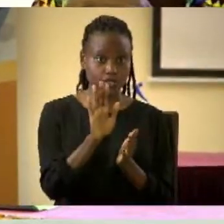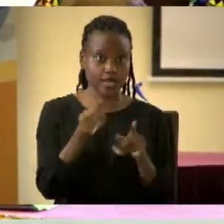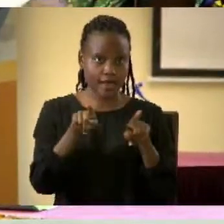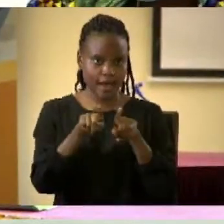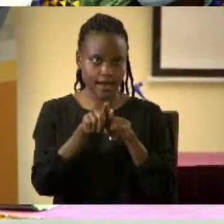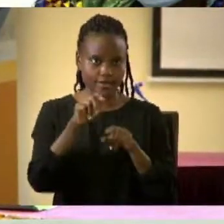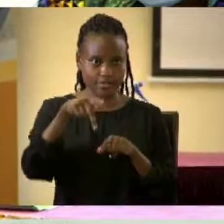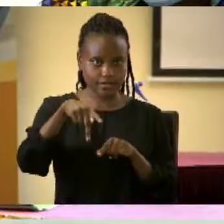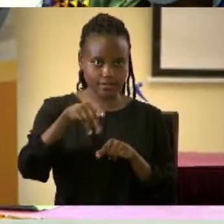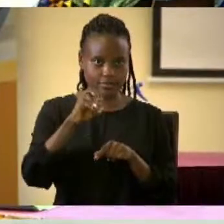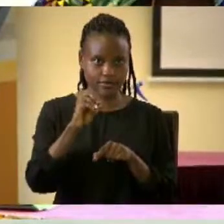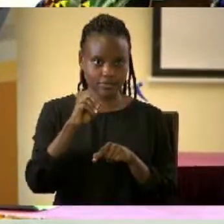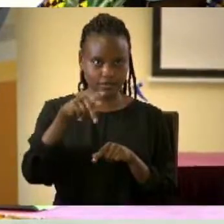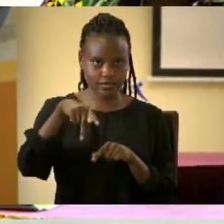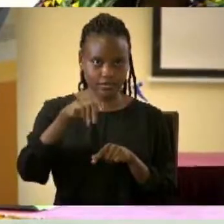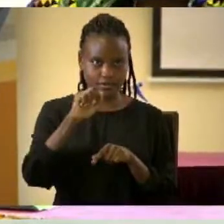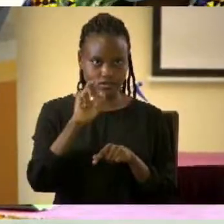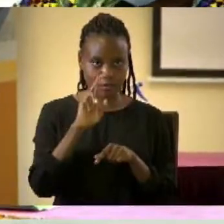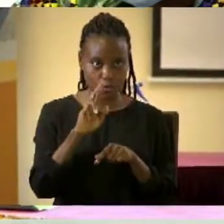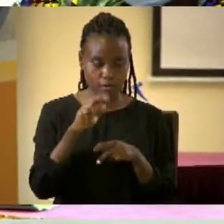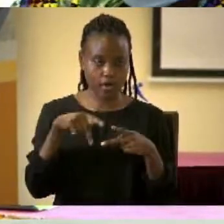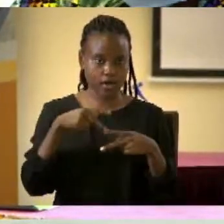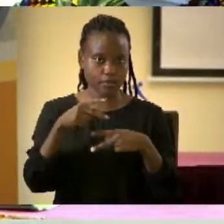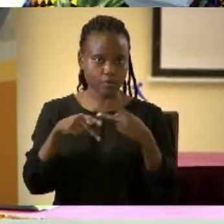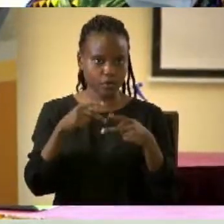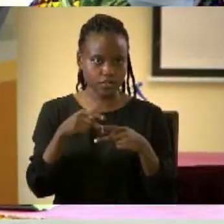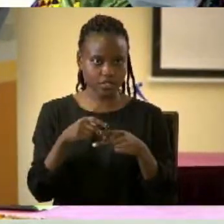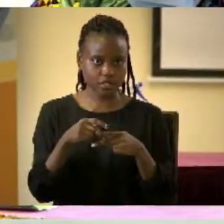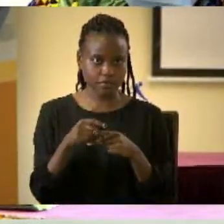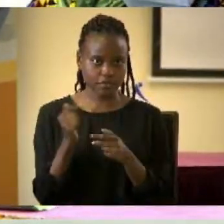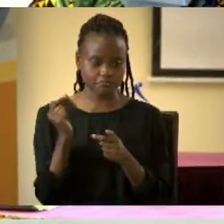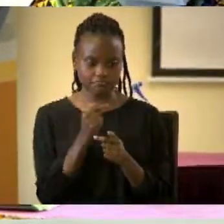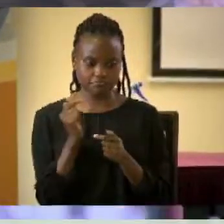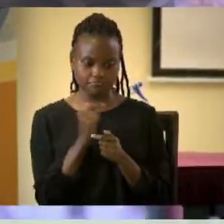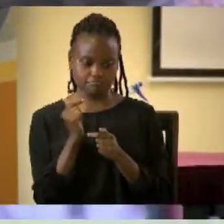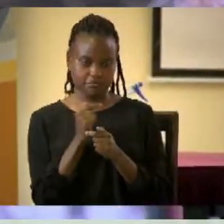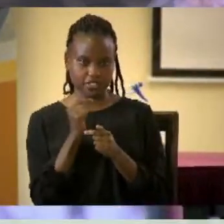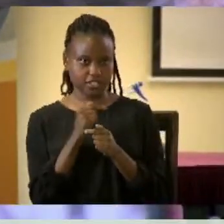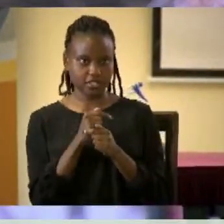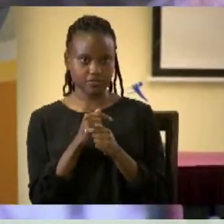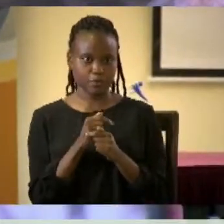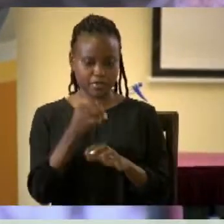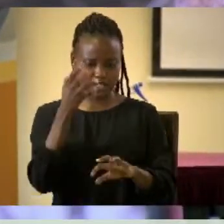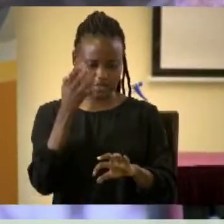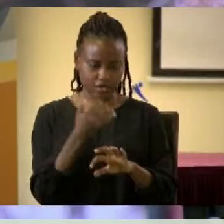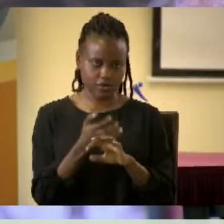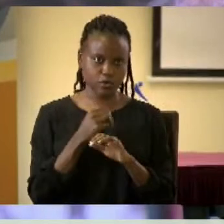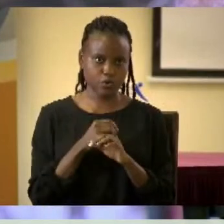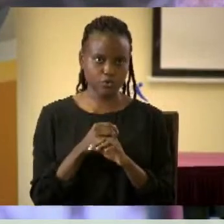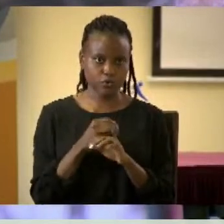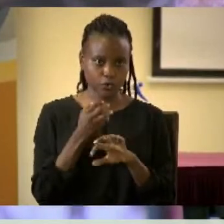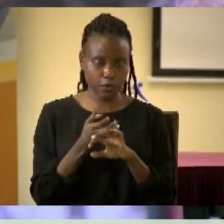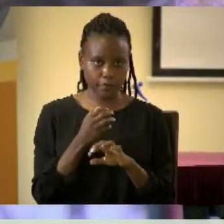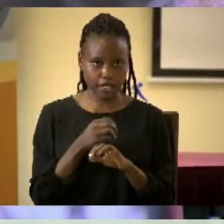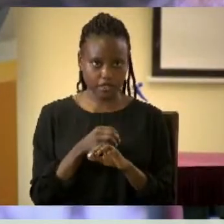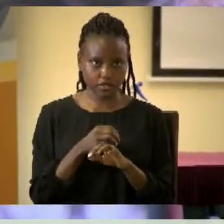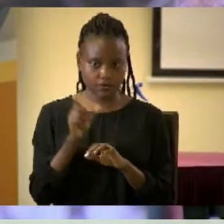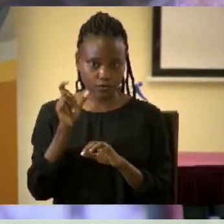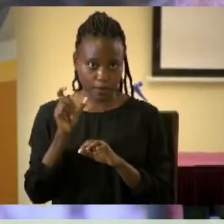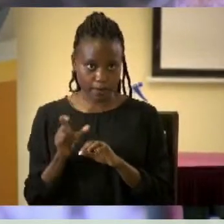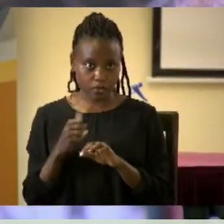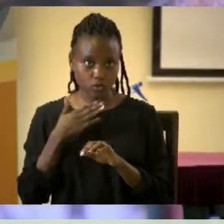is a process that has been criticized for being too complex for the litigant who wants to file